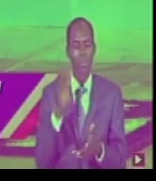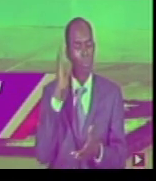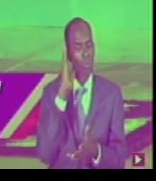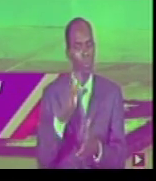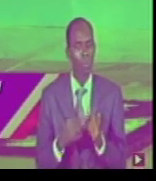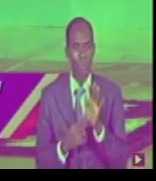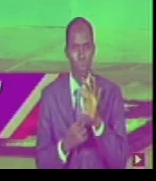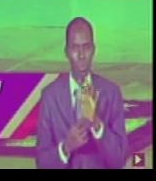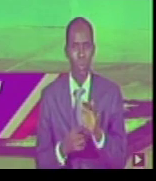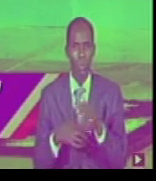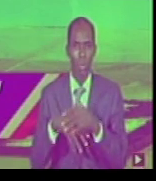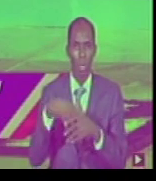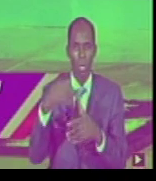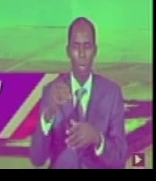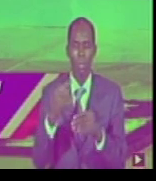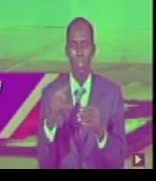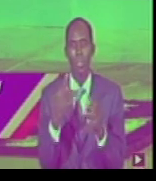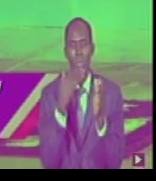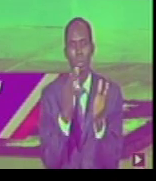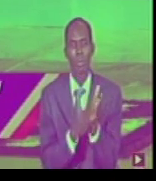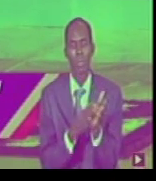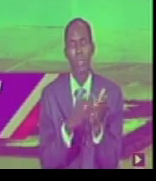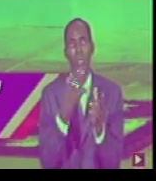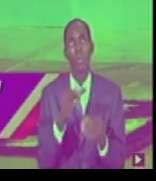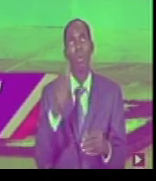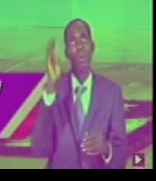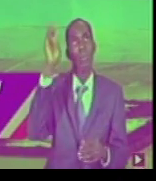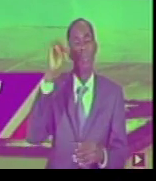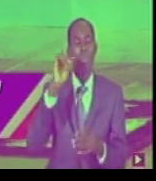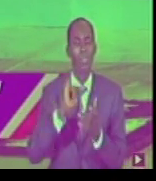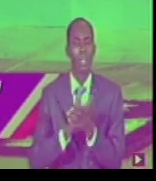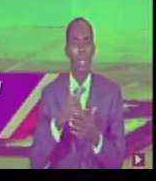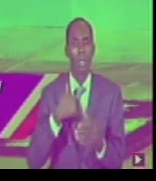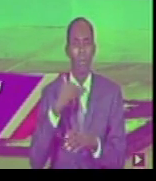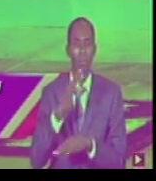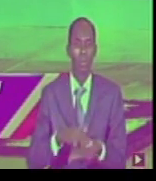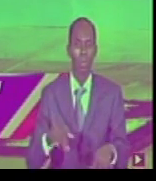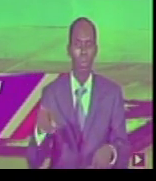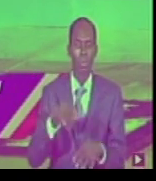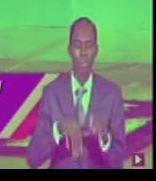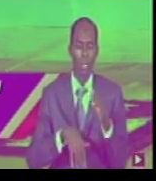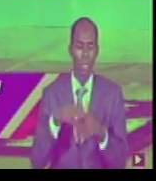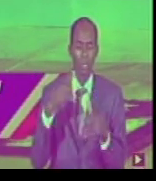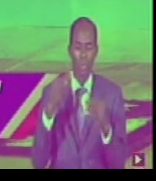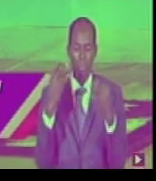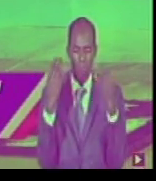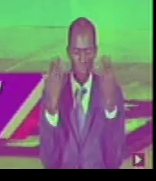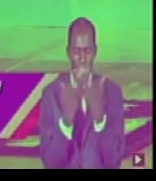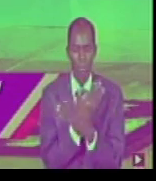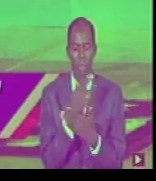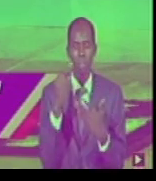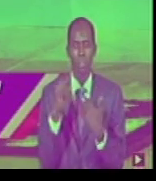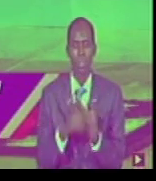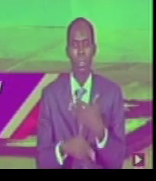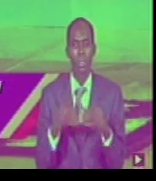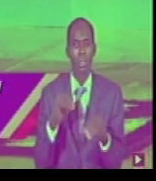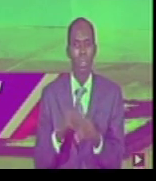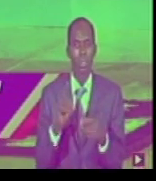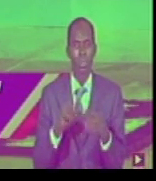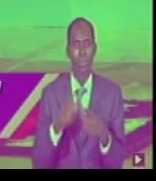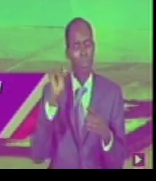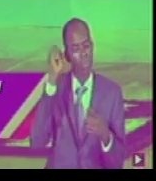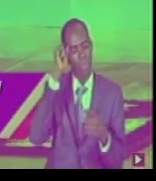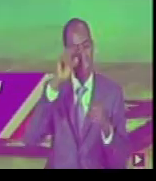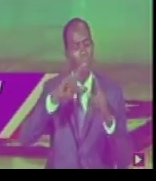the praises of him who has called you out of darkness into his